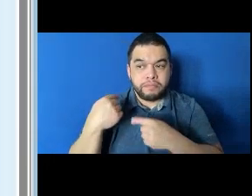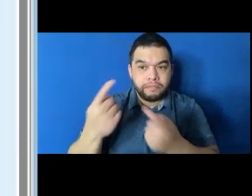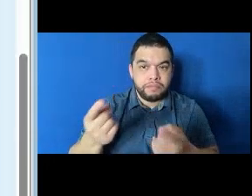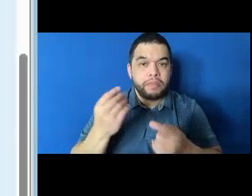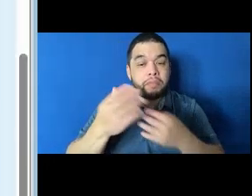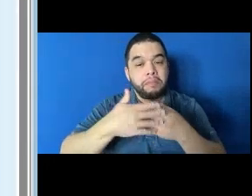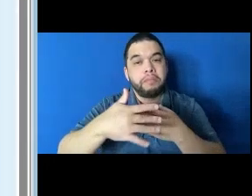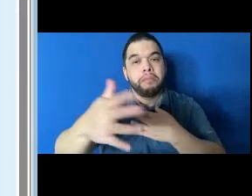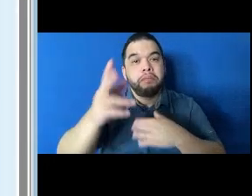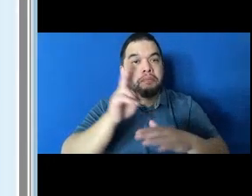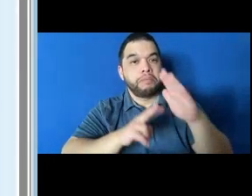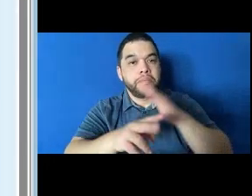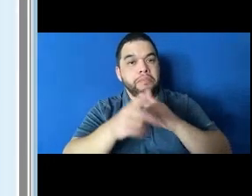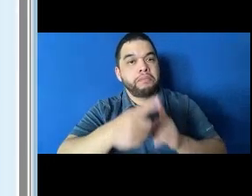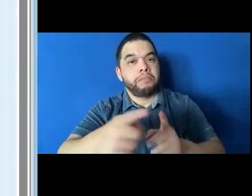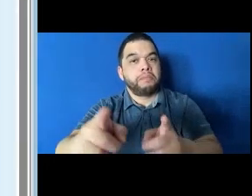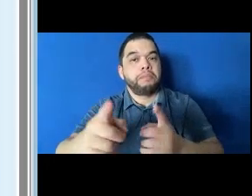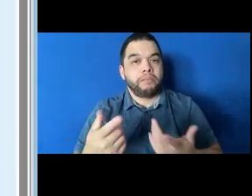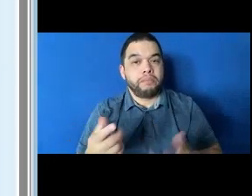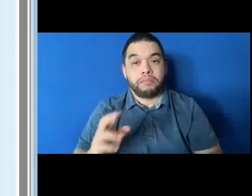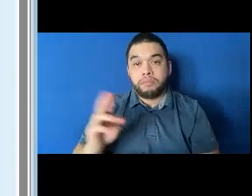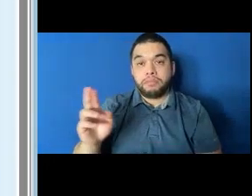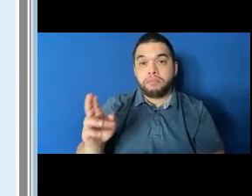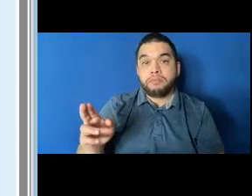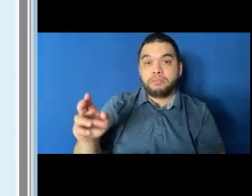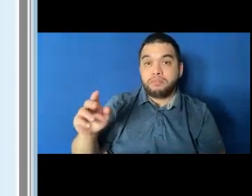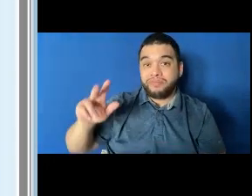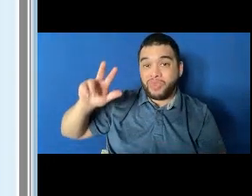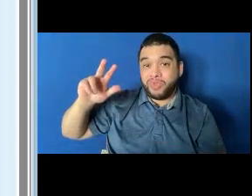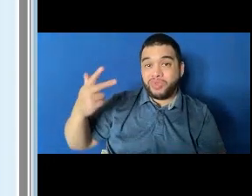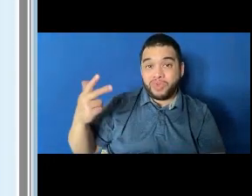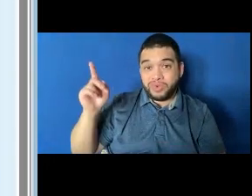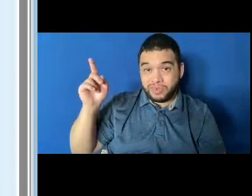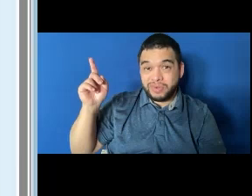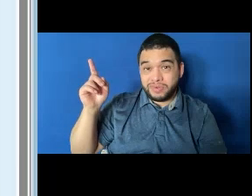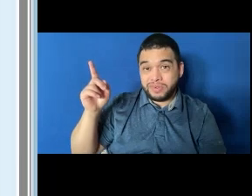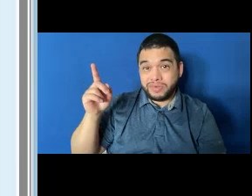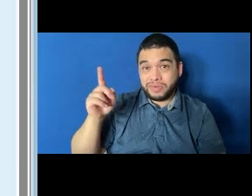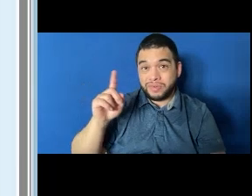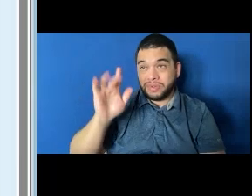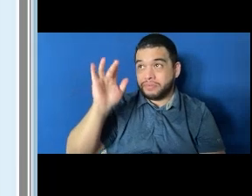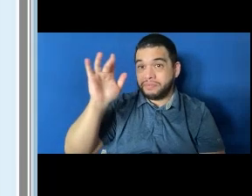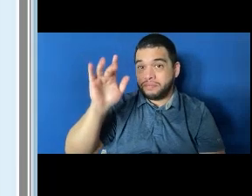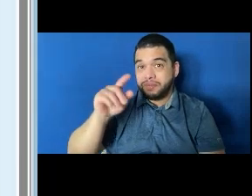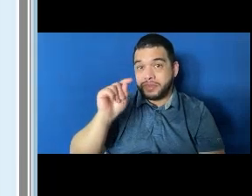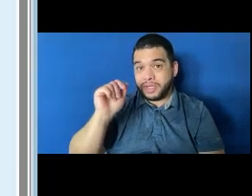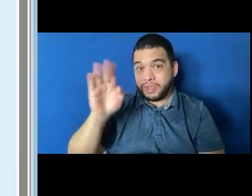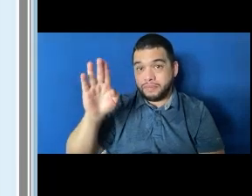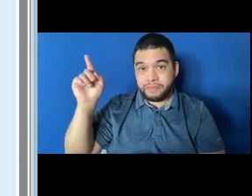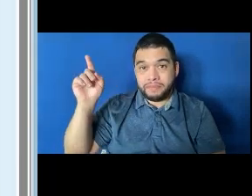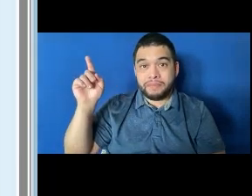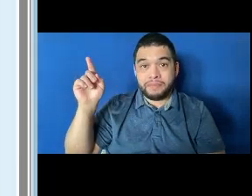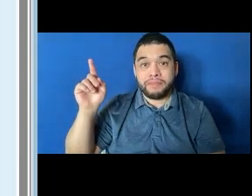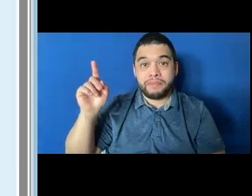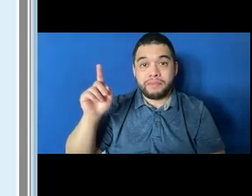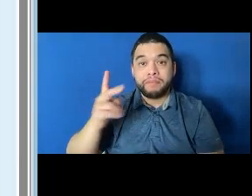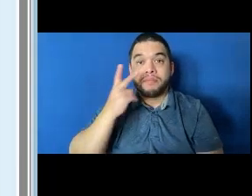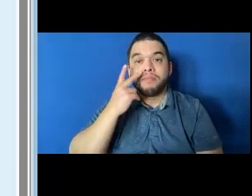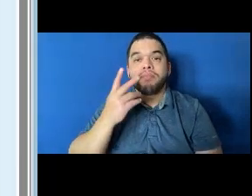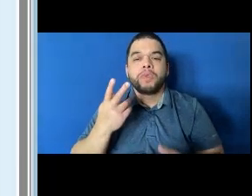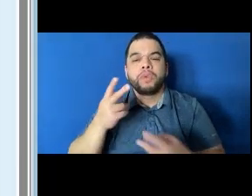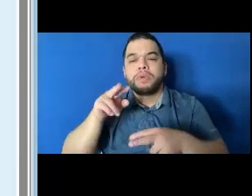developed, but most importantly, at the right side, we have a third tab when we have any